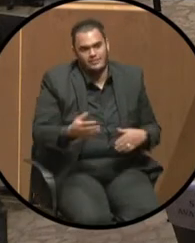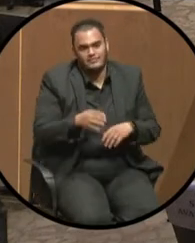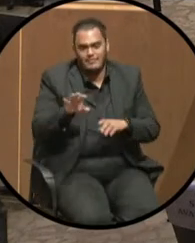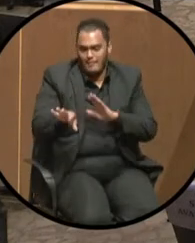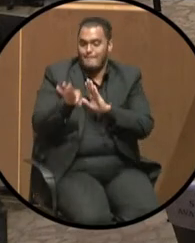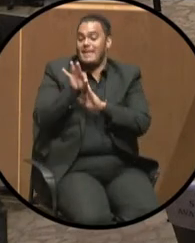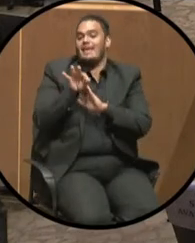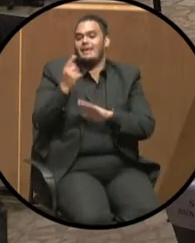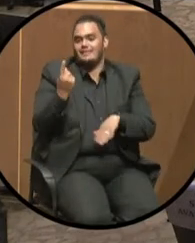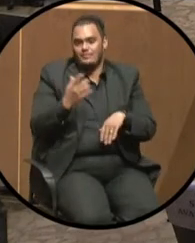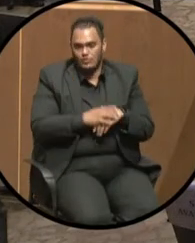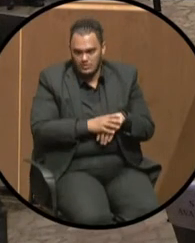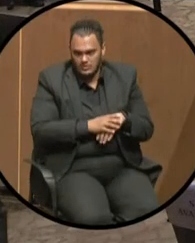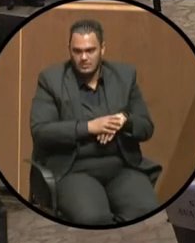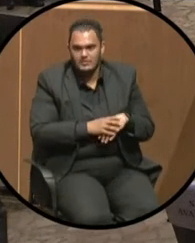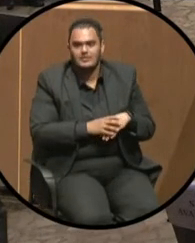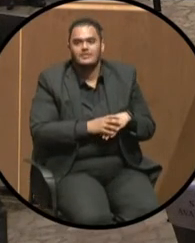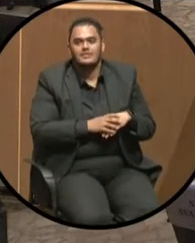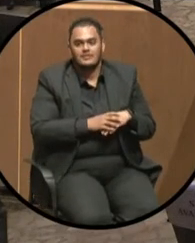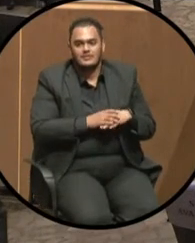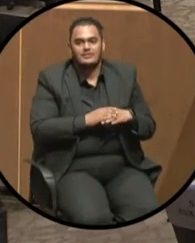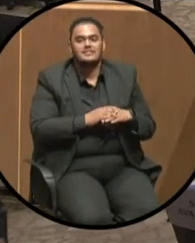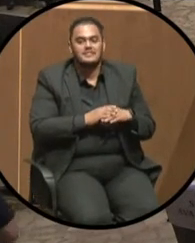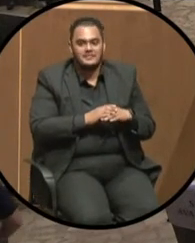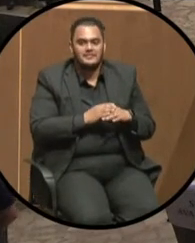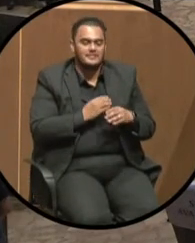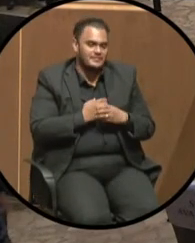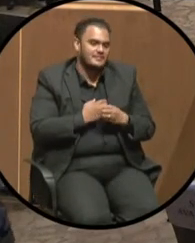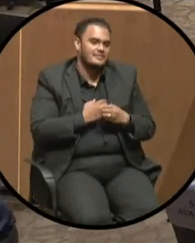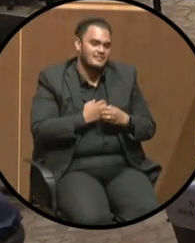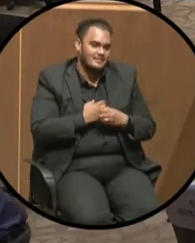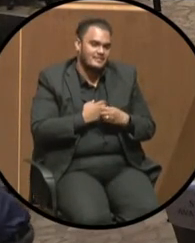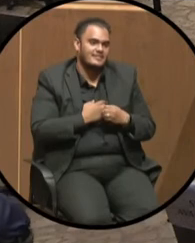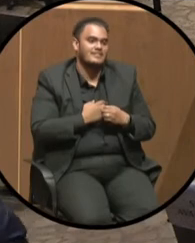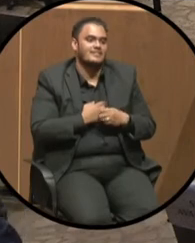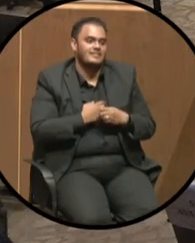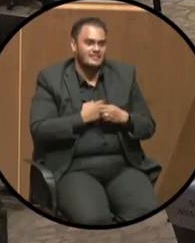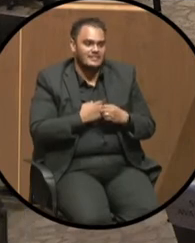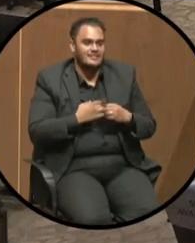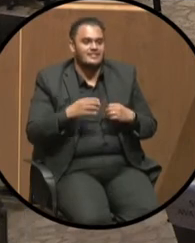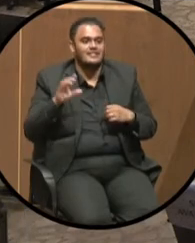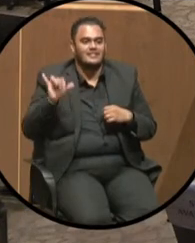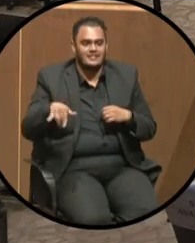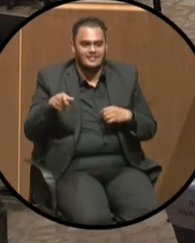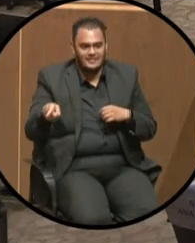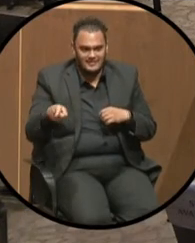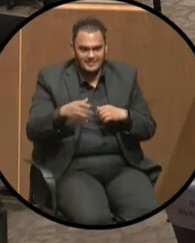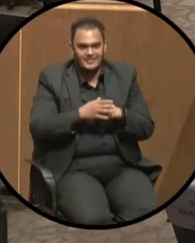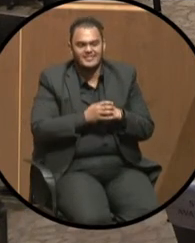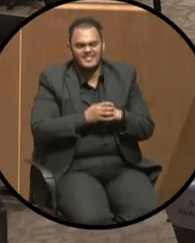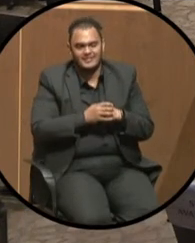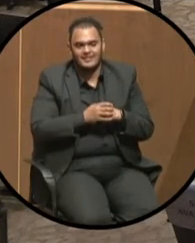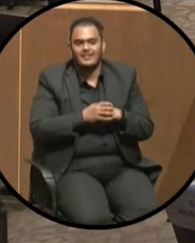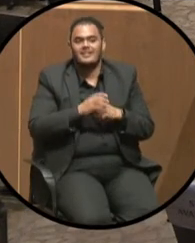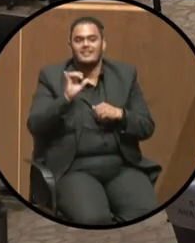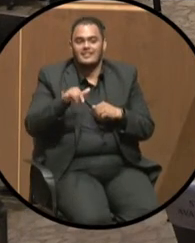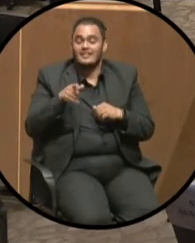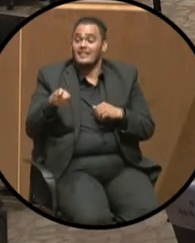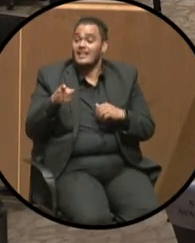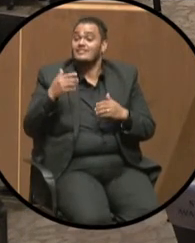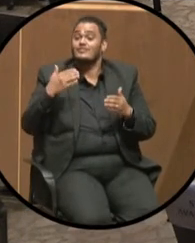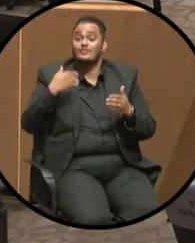Okay. Yeah, it's those boards are a great learning opportunity for people. I would encourage you to kind of think of the next